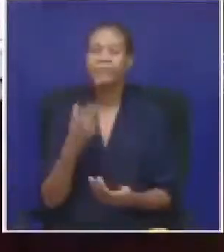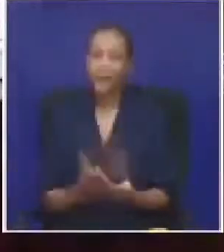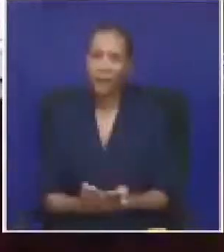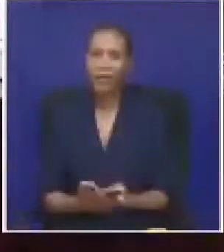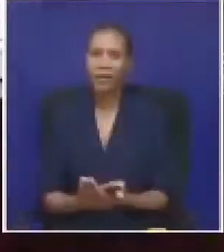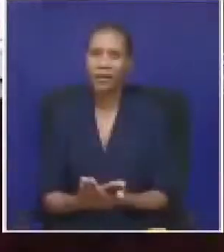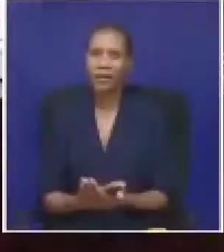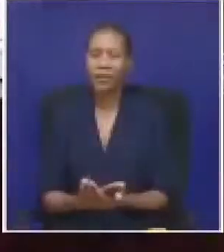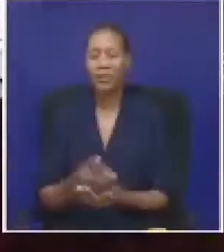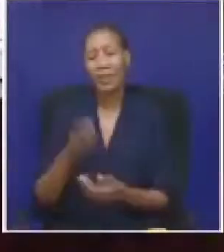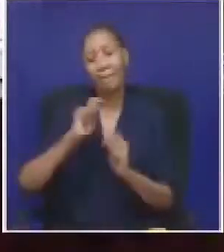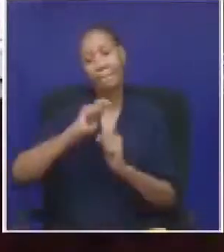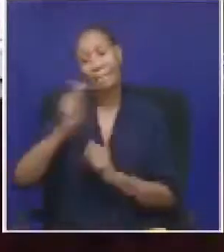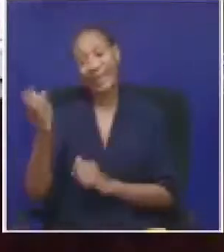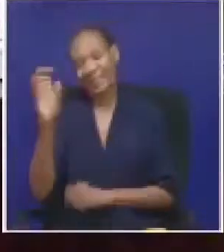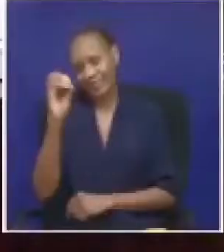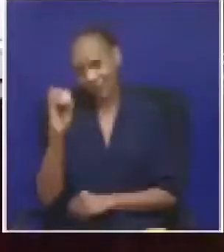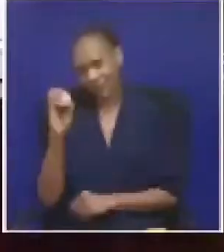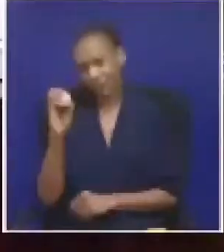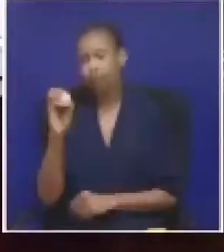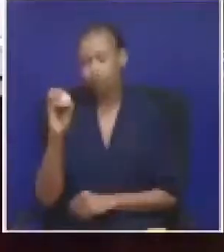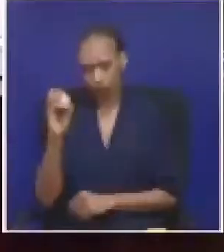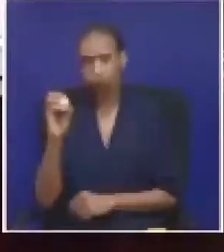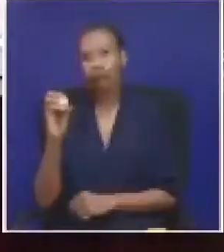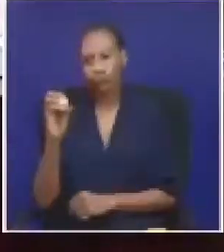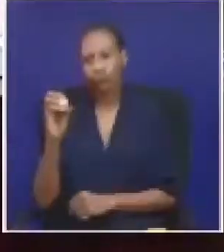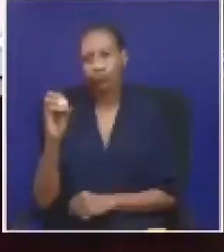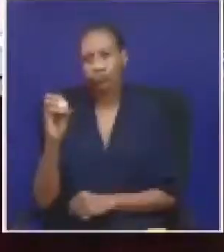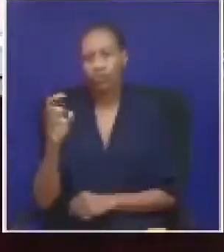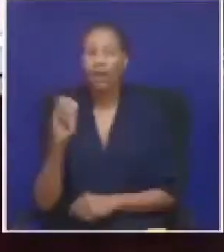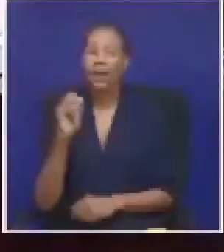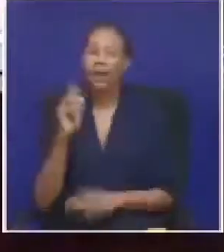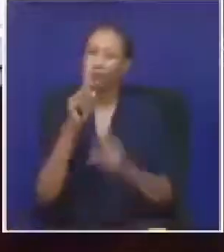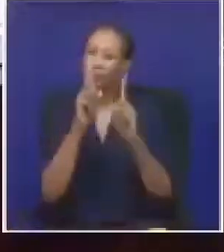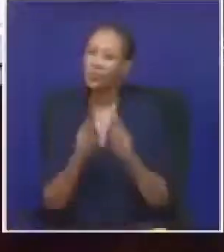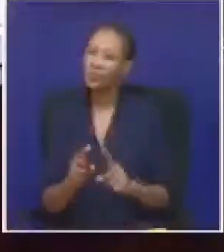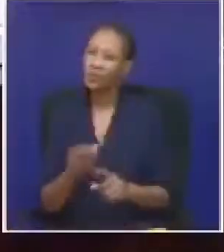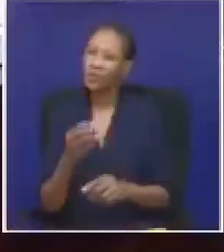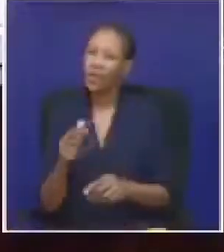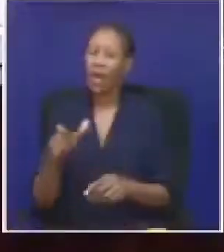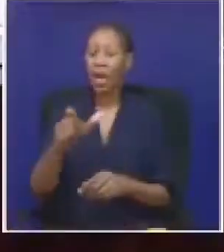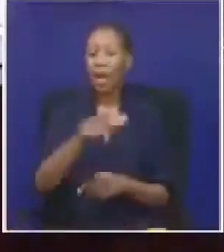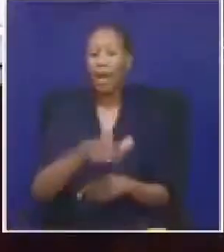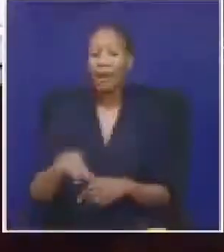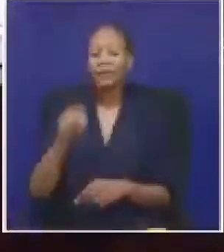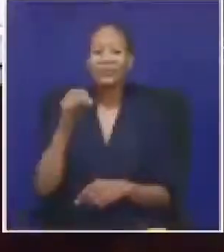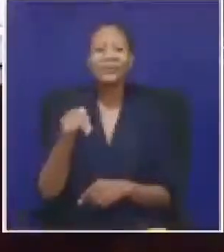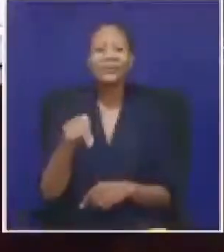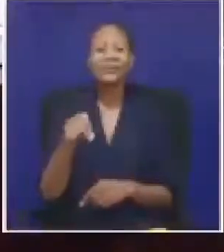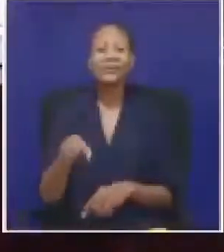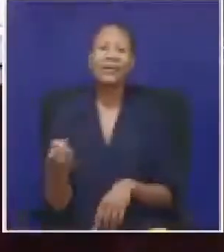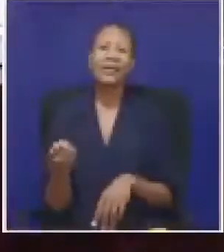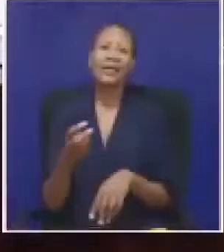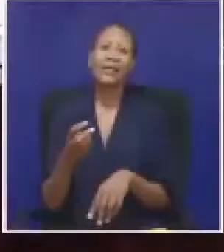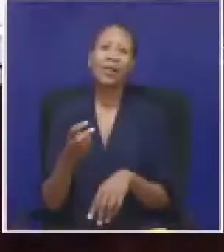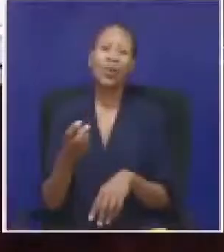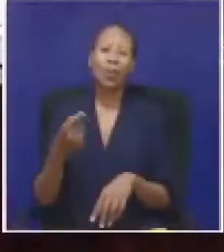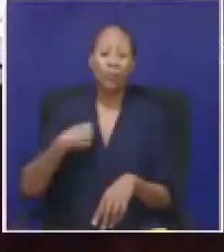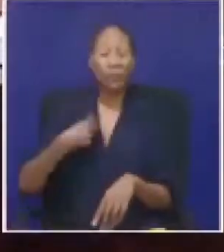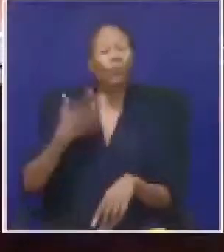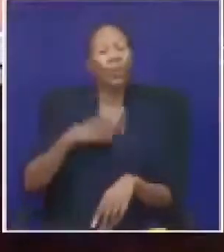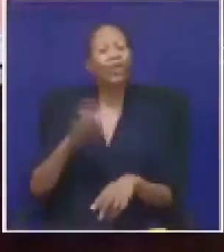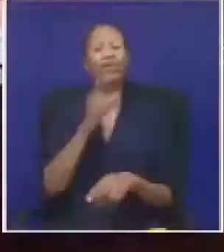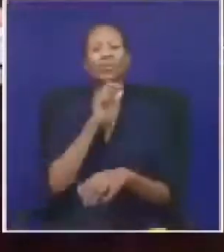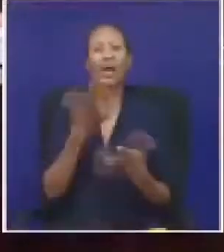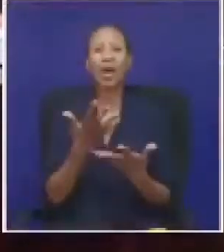nil compensation. And particularly for land that we require for public